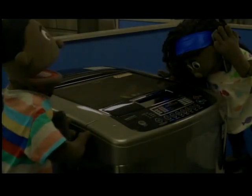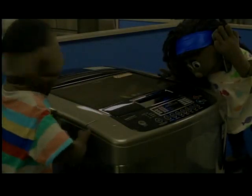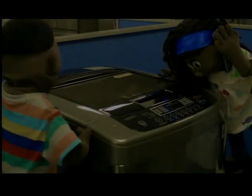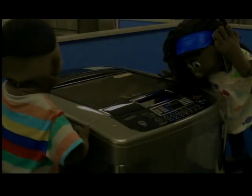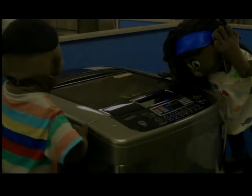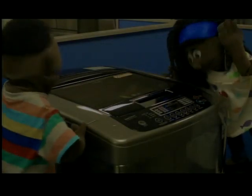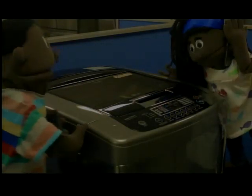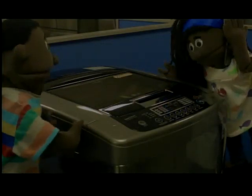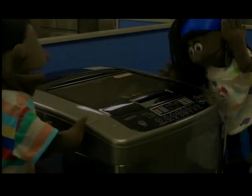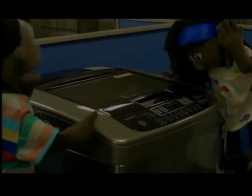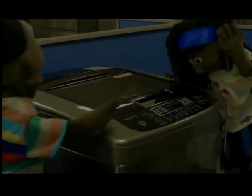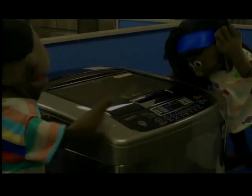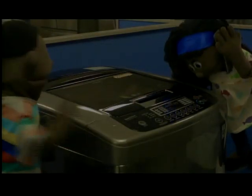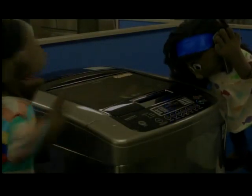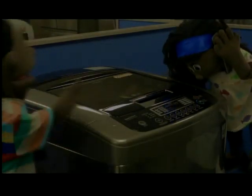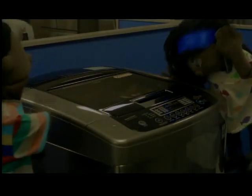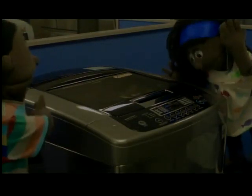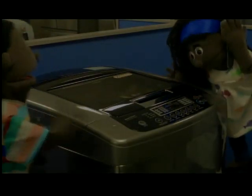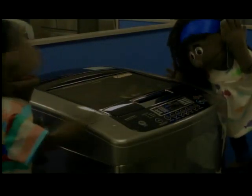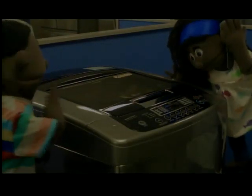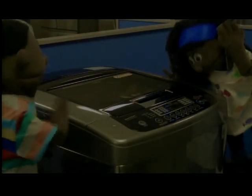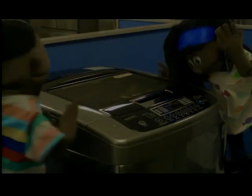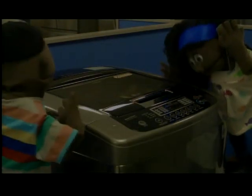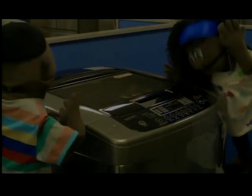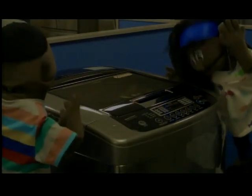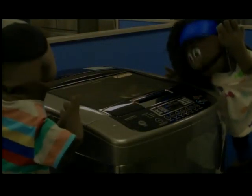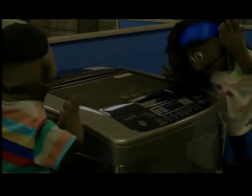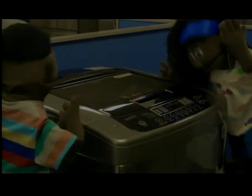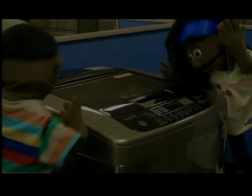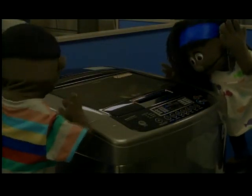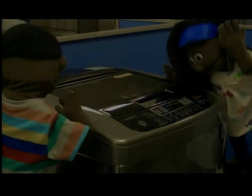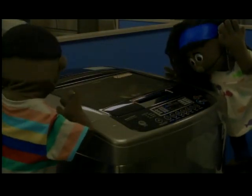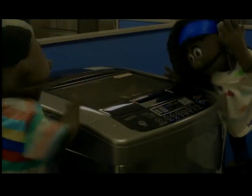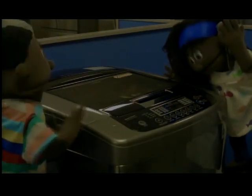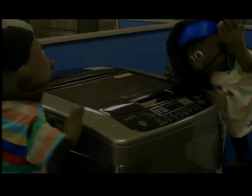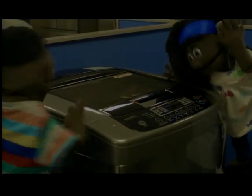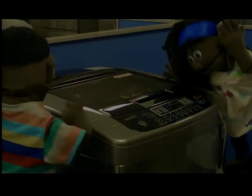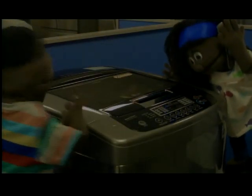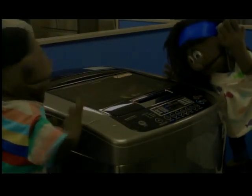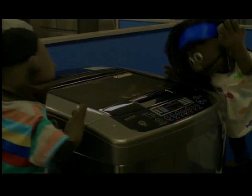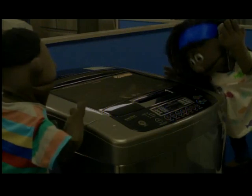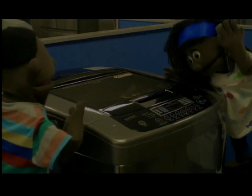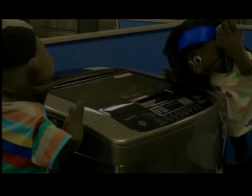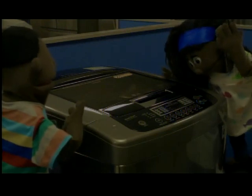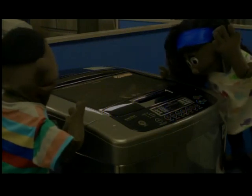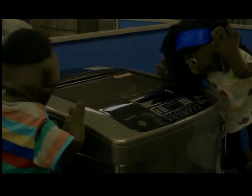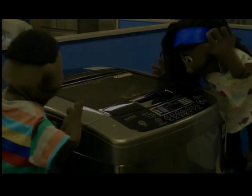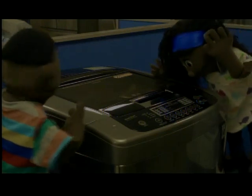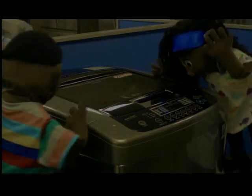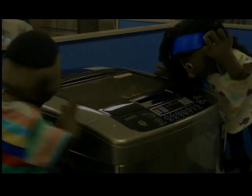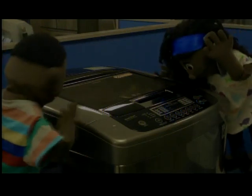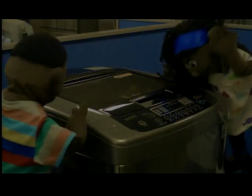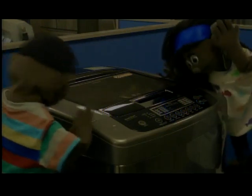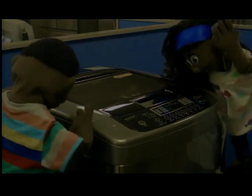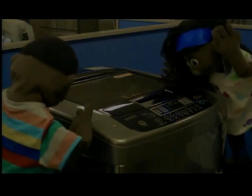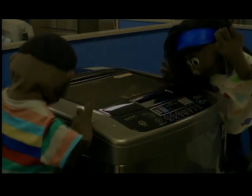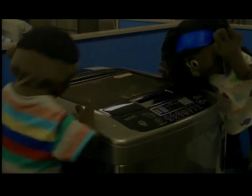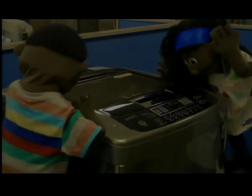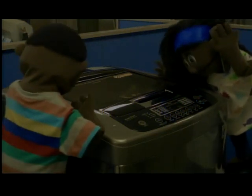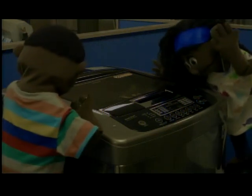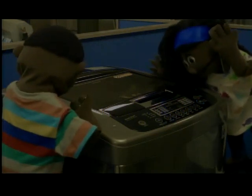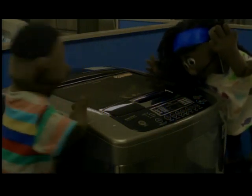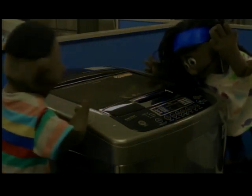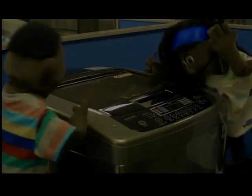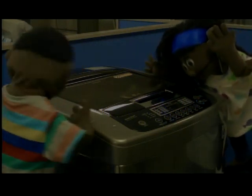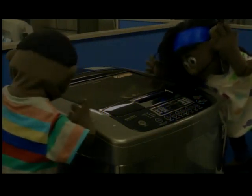Mom. I'm home. Thanks for lending me your book. And my Energy Star rating inverter washing machine.